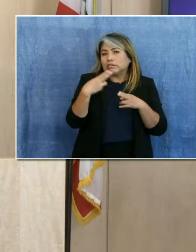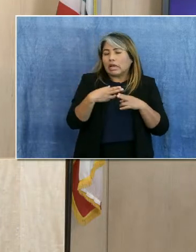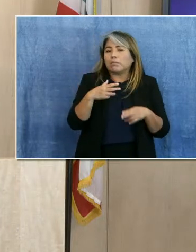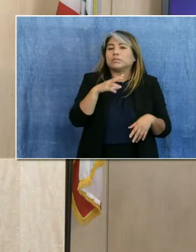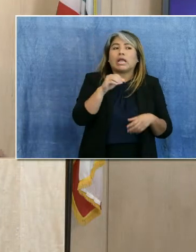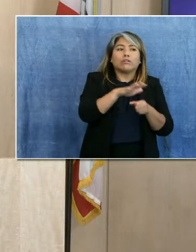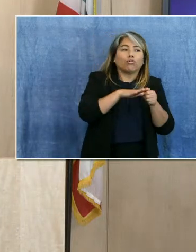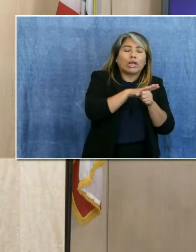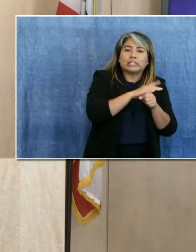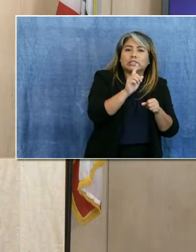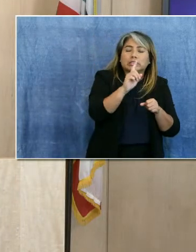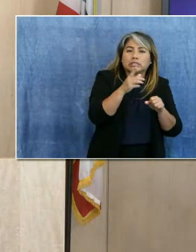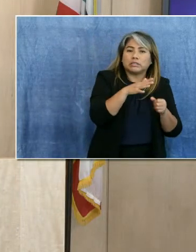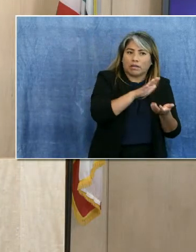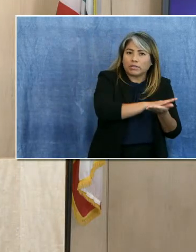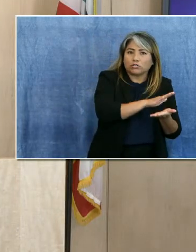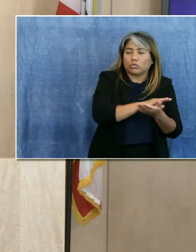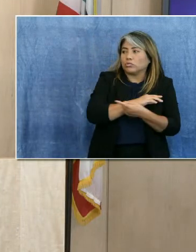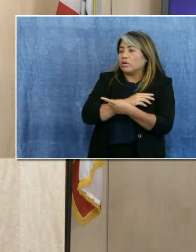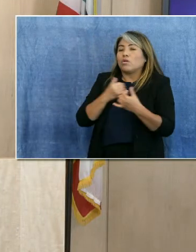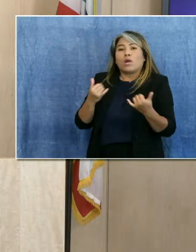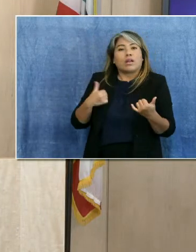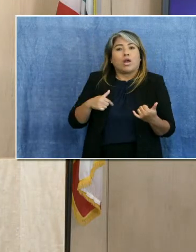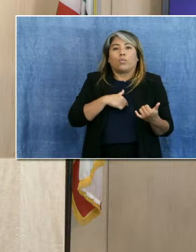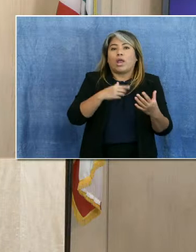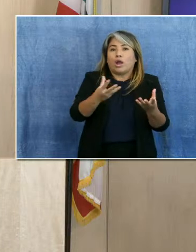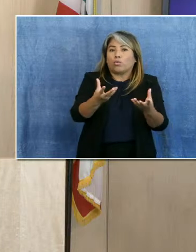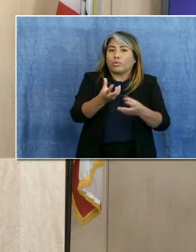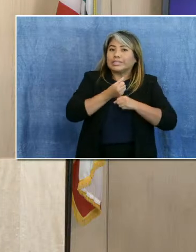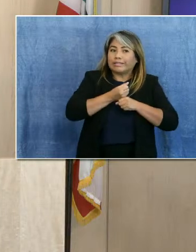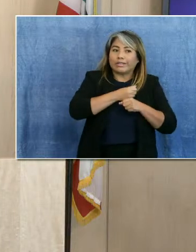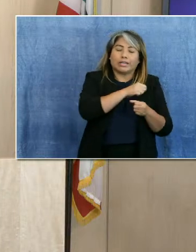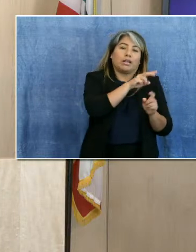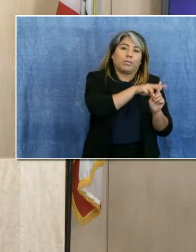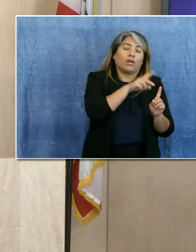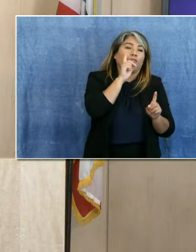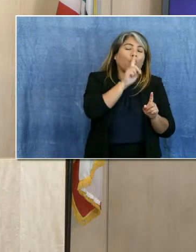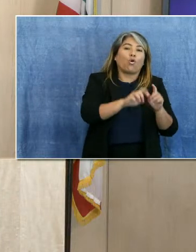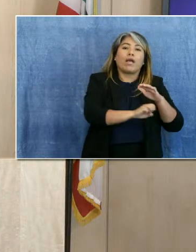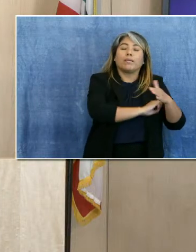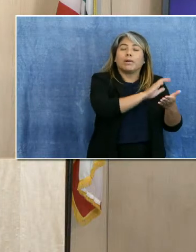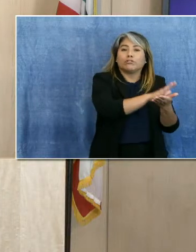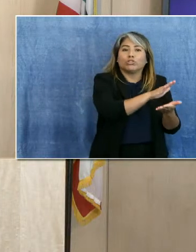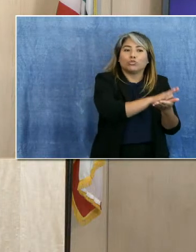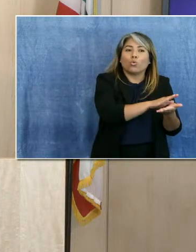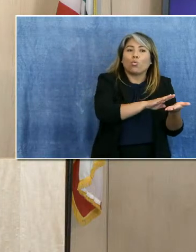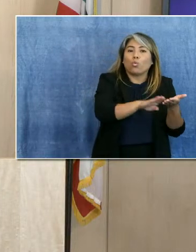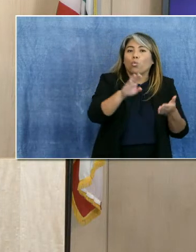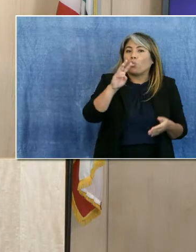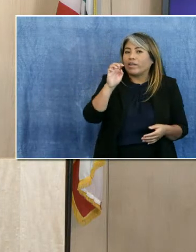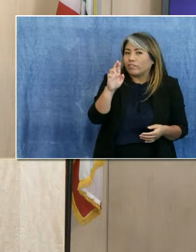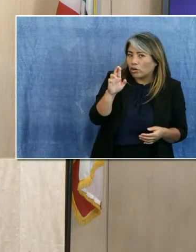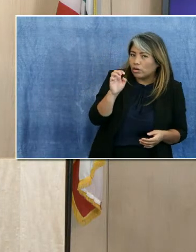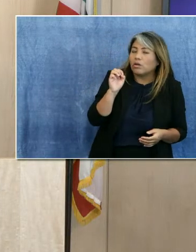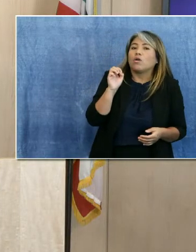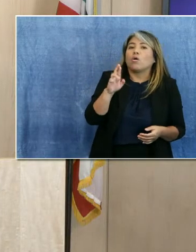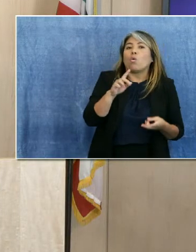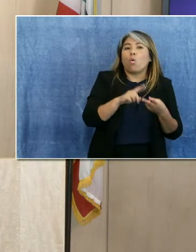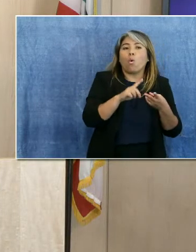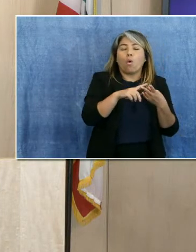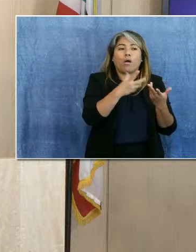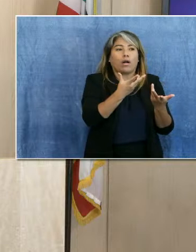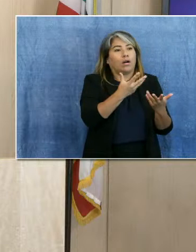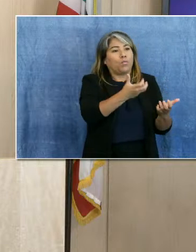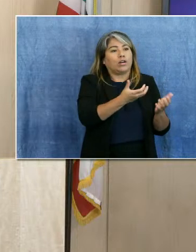these schools? So right now, we are receiving applications for elementary school waivers or